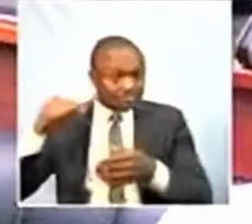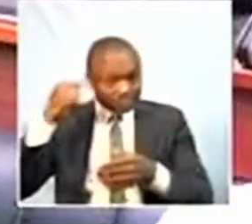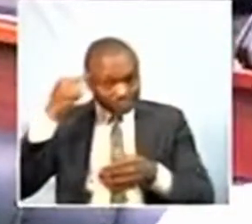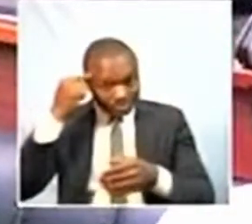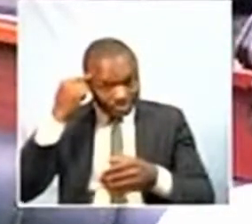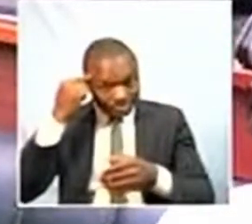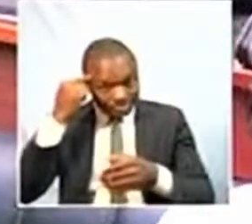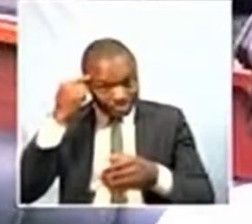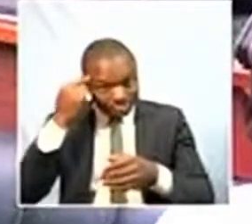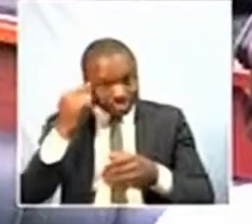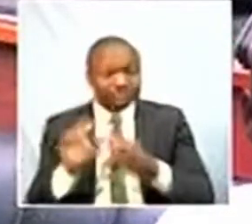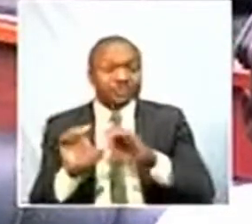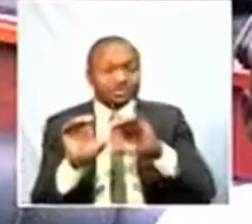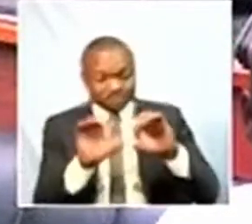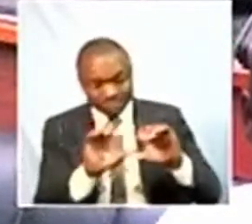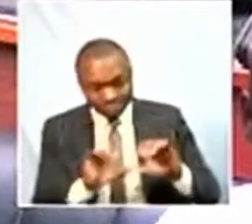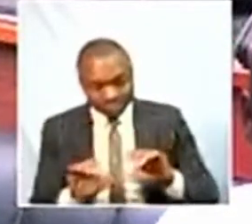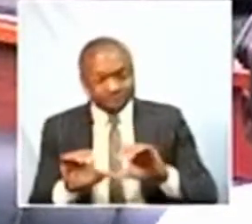already taking